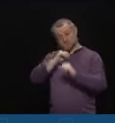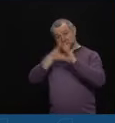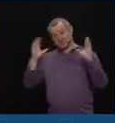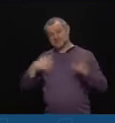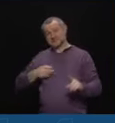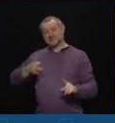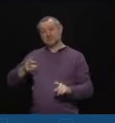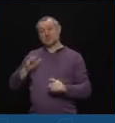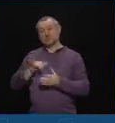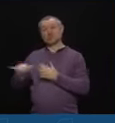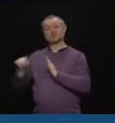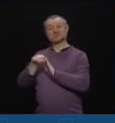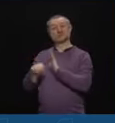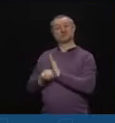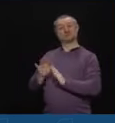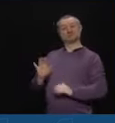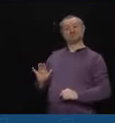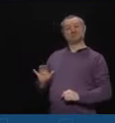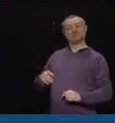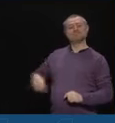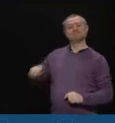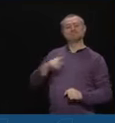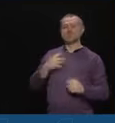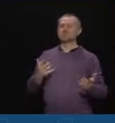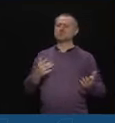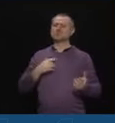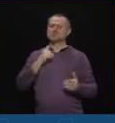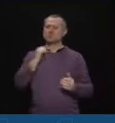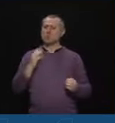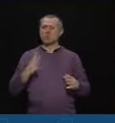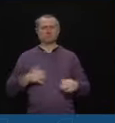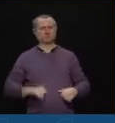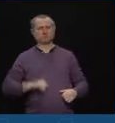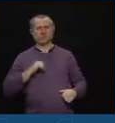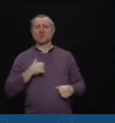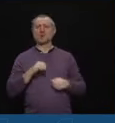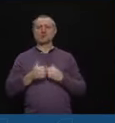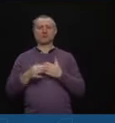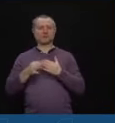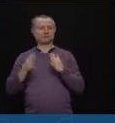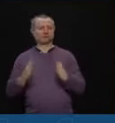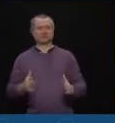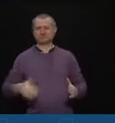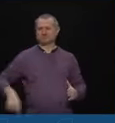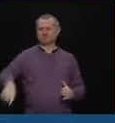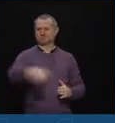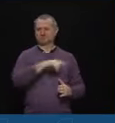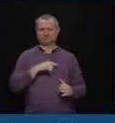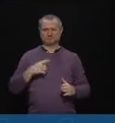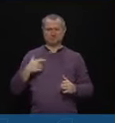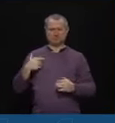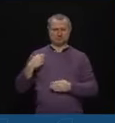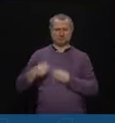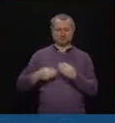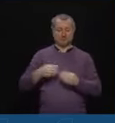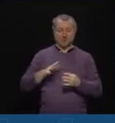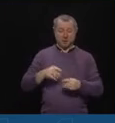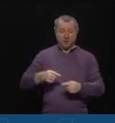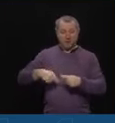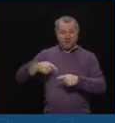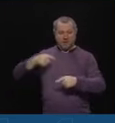so proud of how leaders from generations ago stepped up and took that